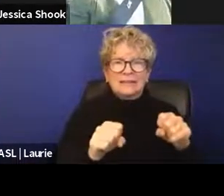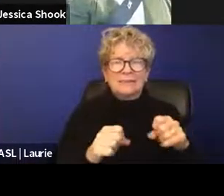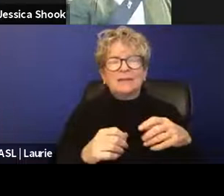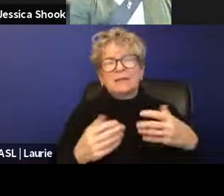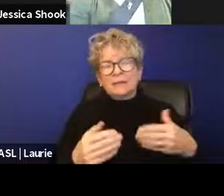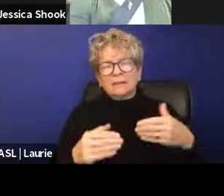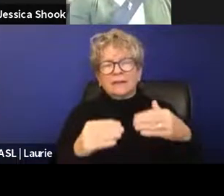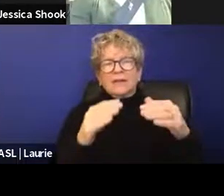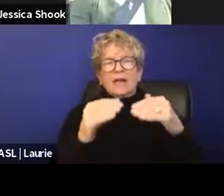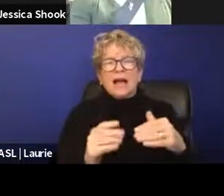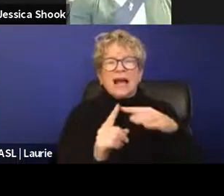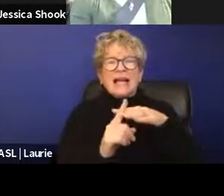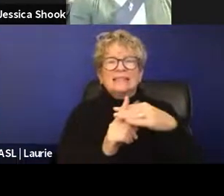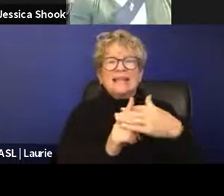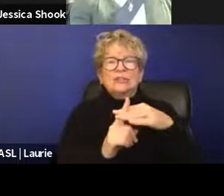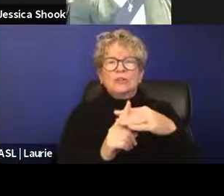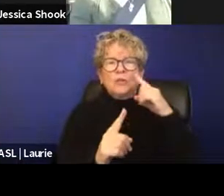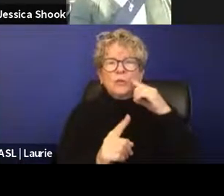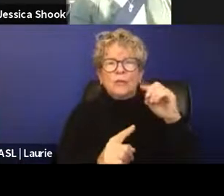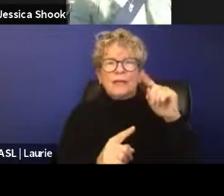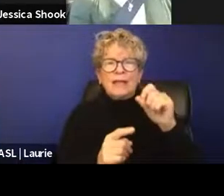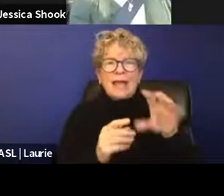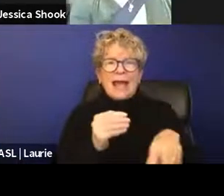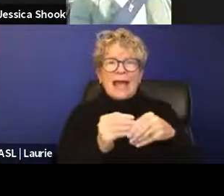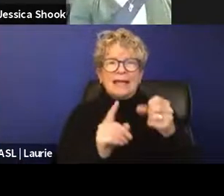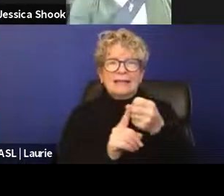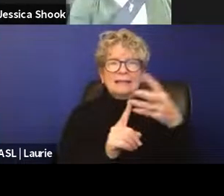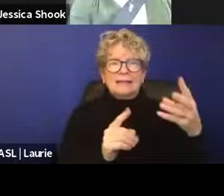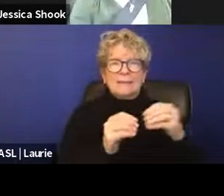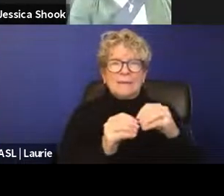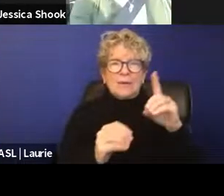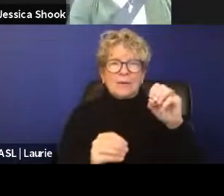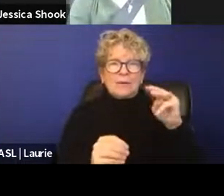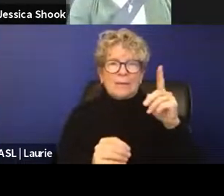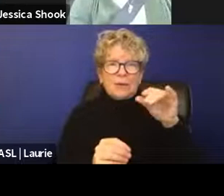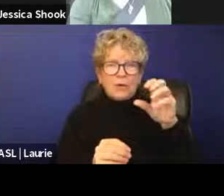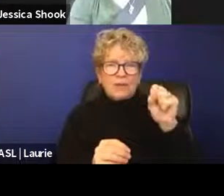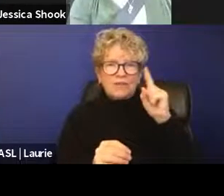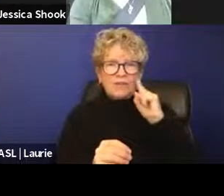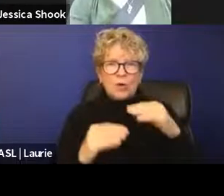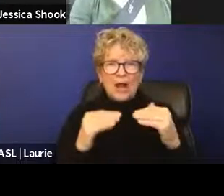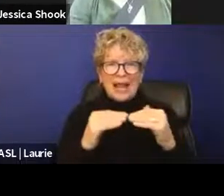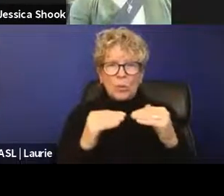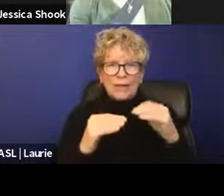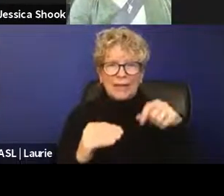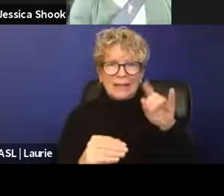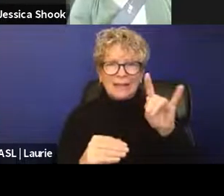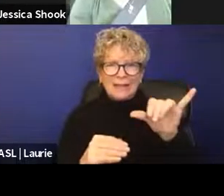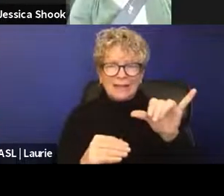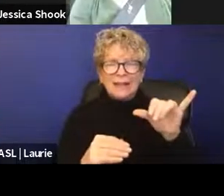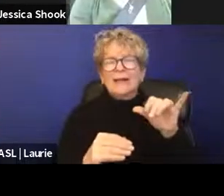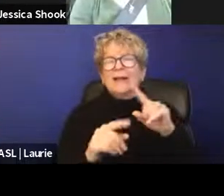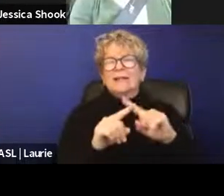of the data, adding more detail like demographics to get at that equity perspective, for example, how different communities are